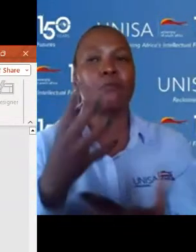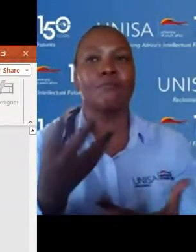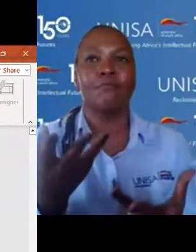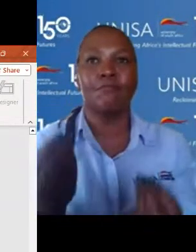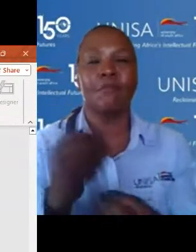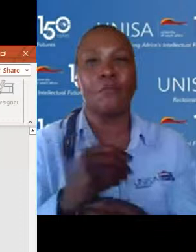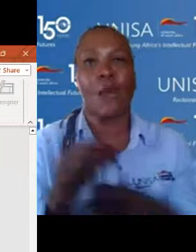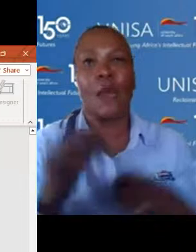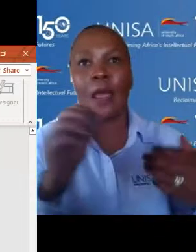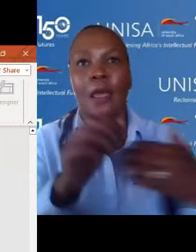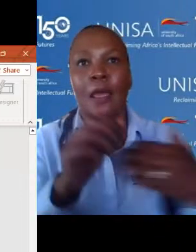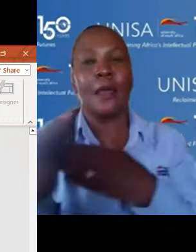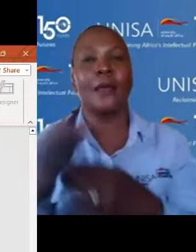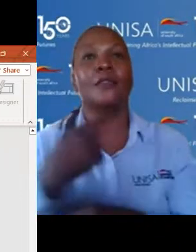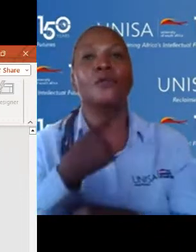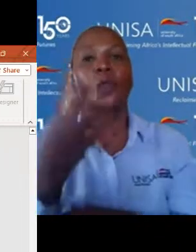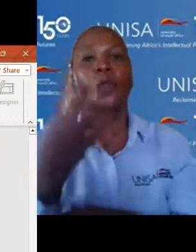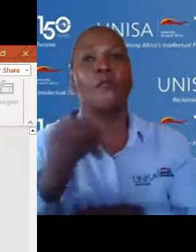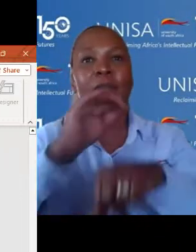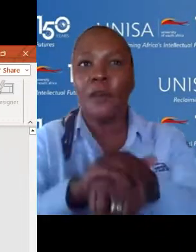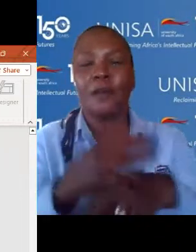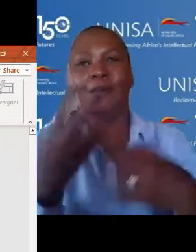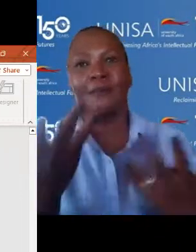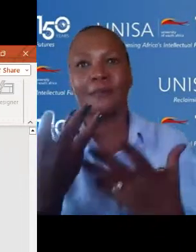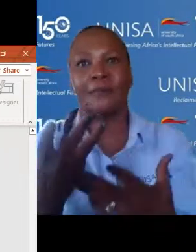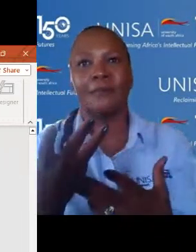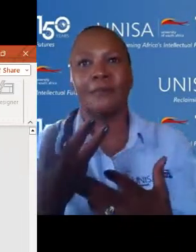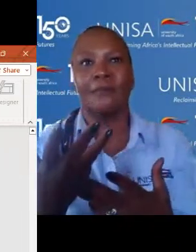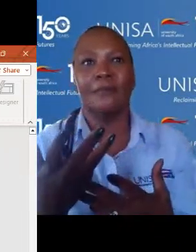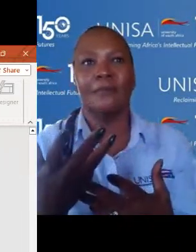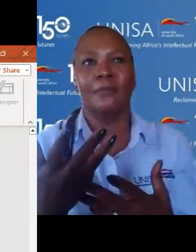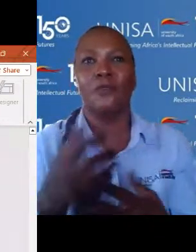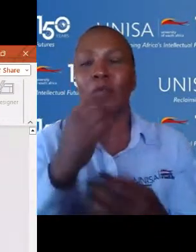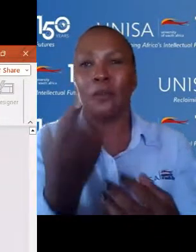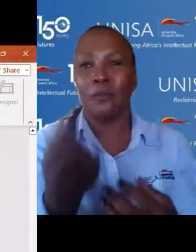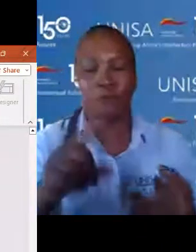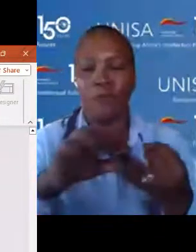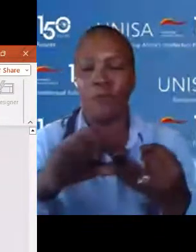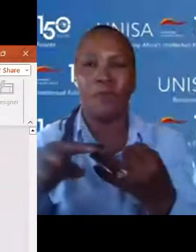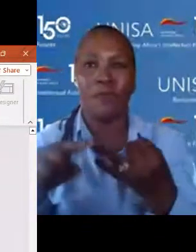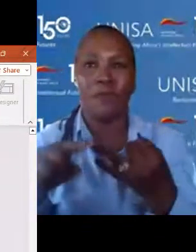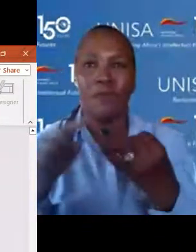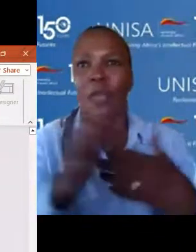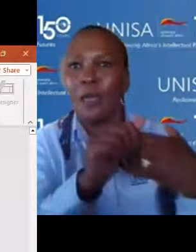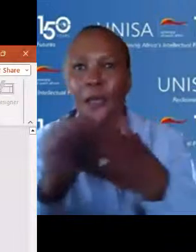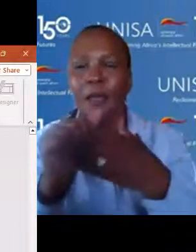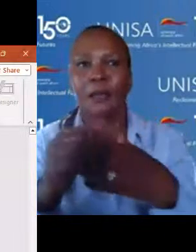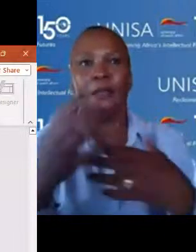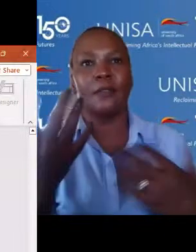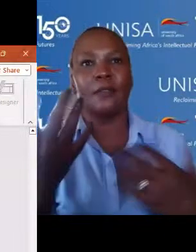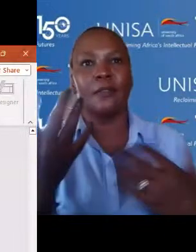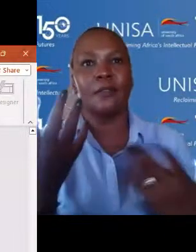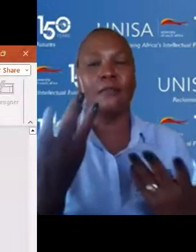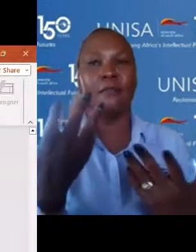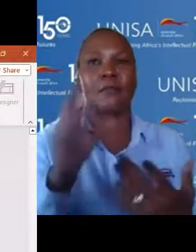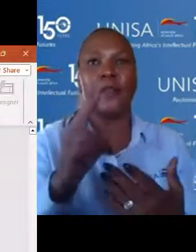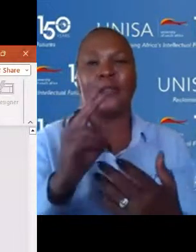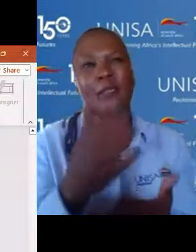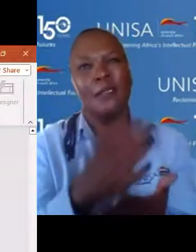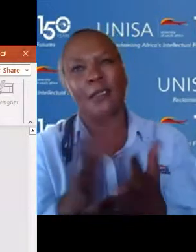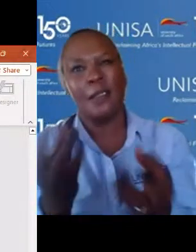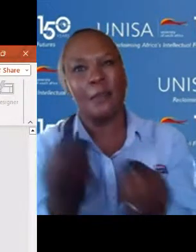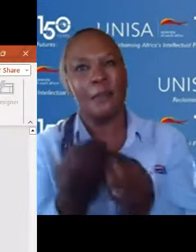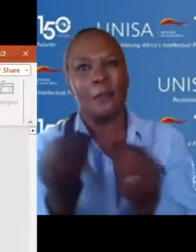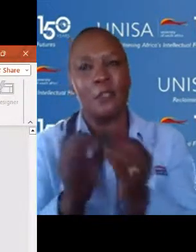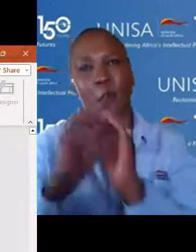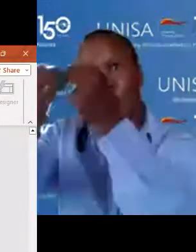have a friend, you have a guide, and you also have some kind of a protector, because